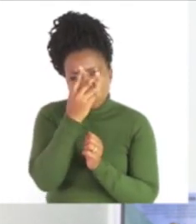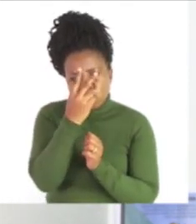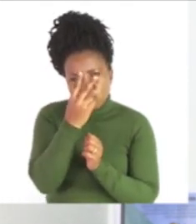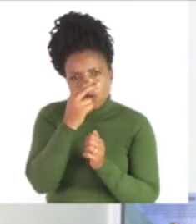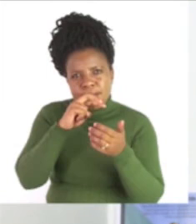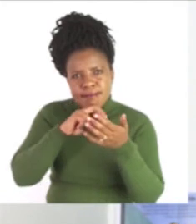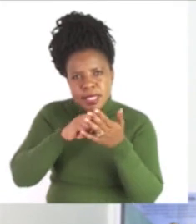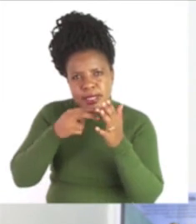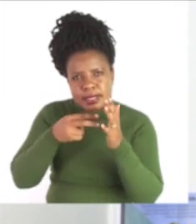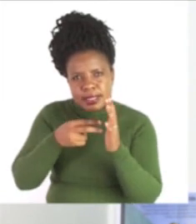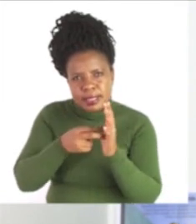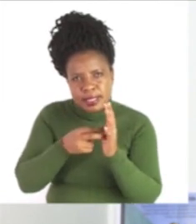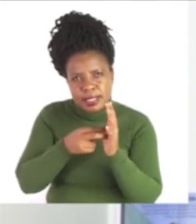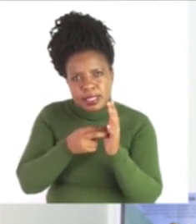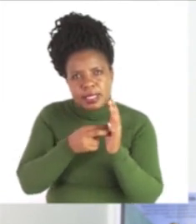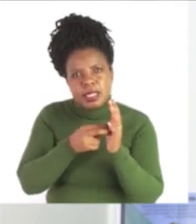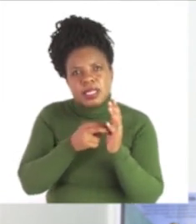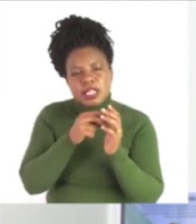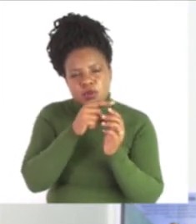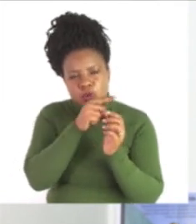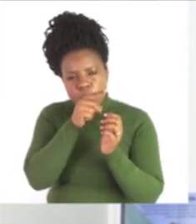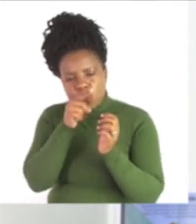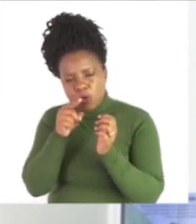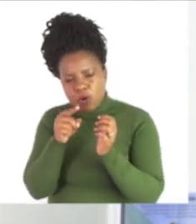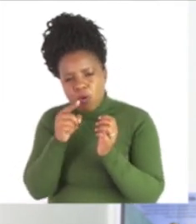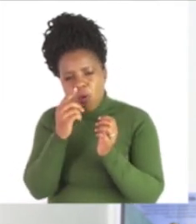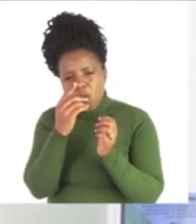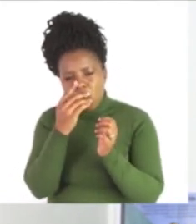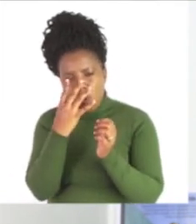2 here, it shows you that you